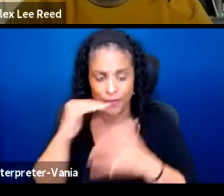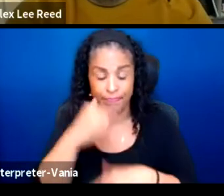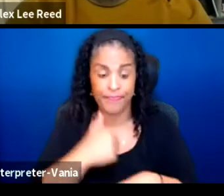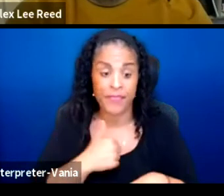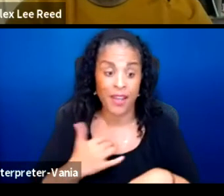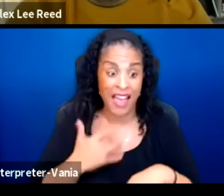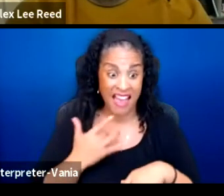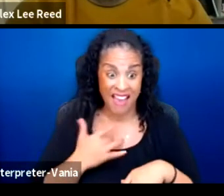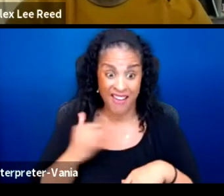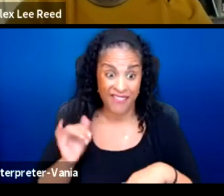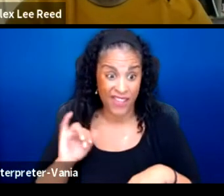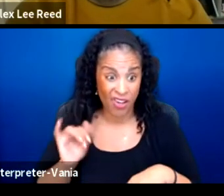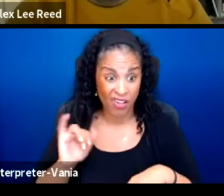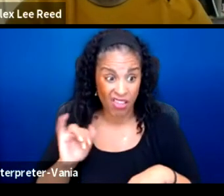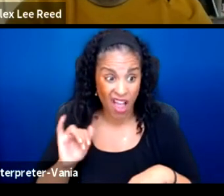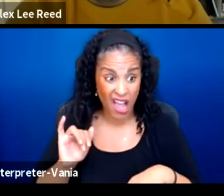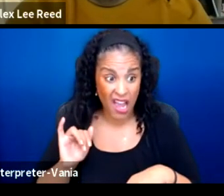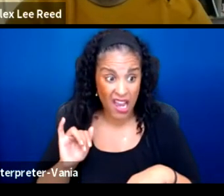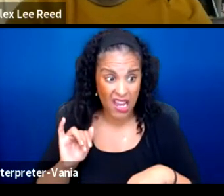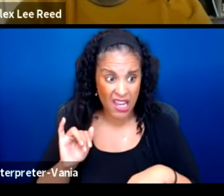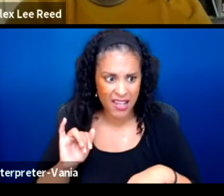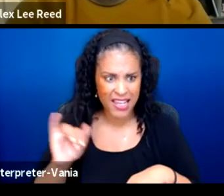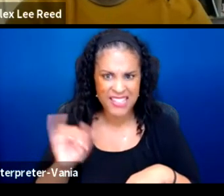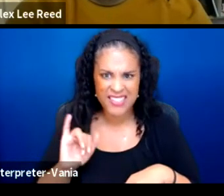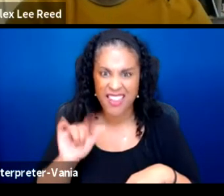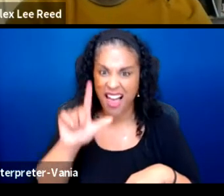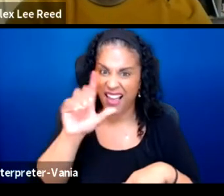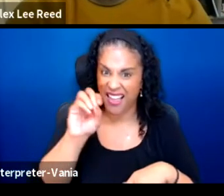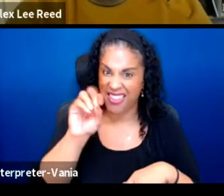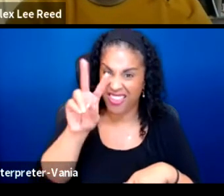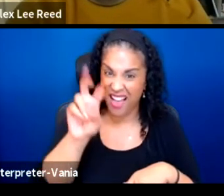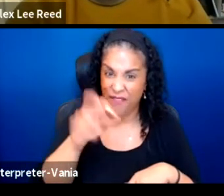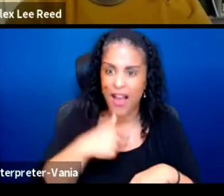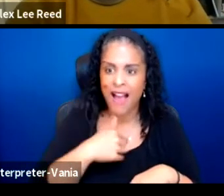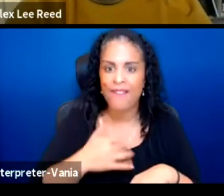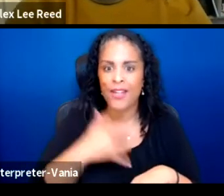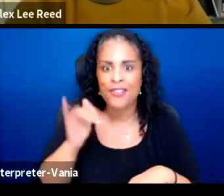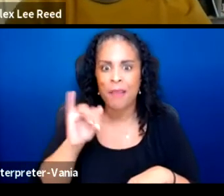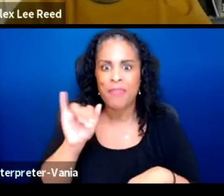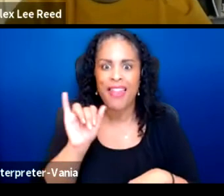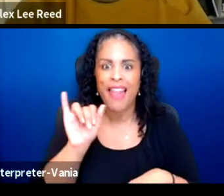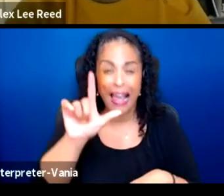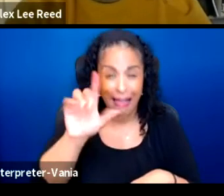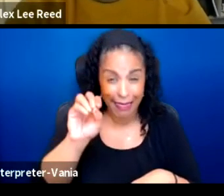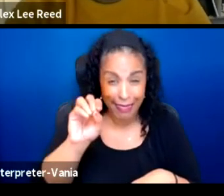this is, again, I feel it's like love. I feel something like love.